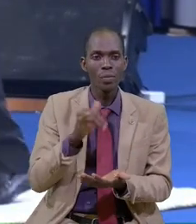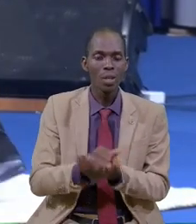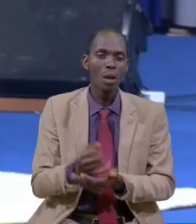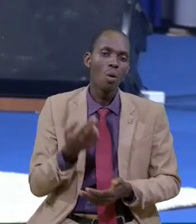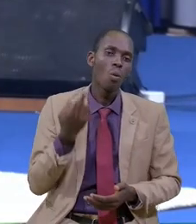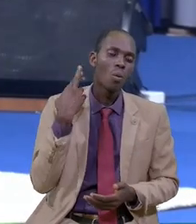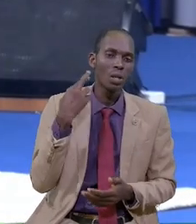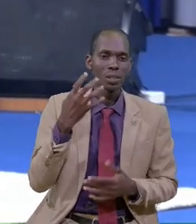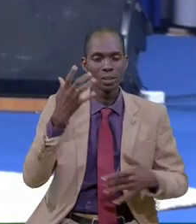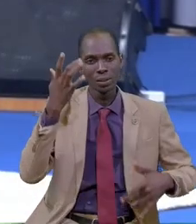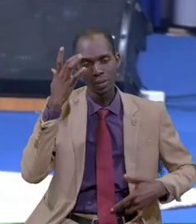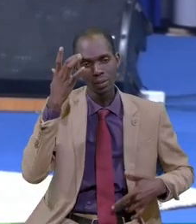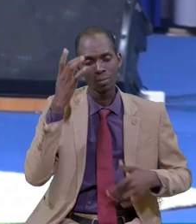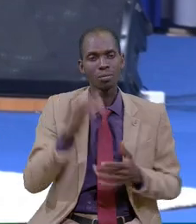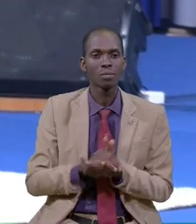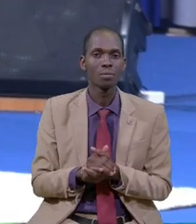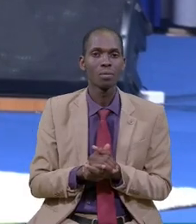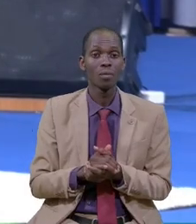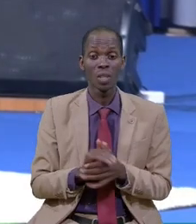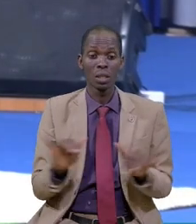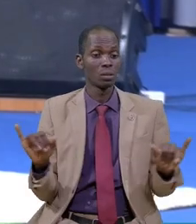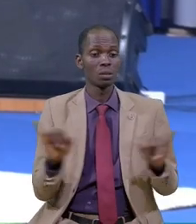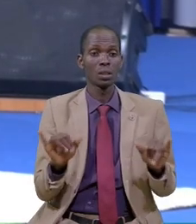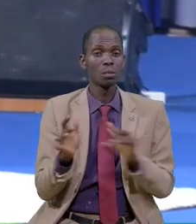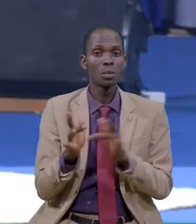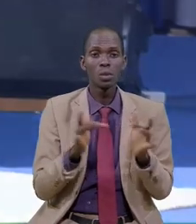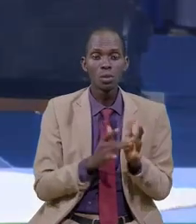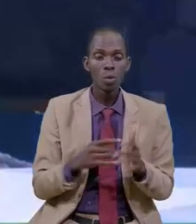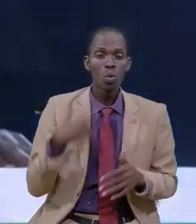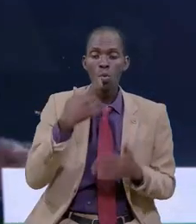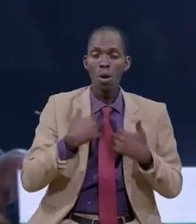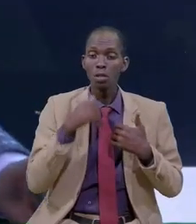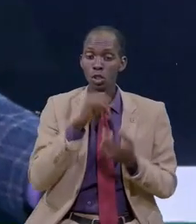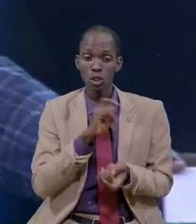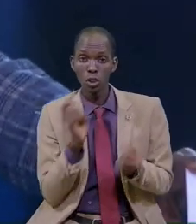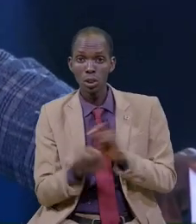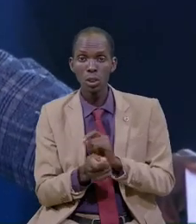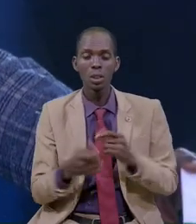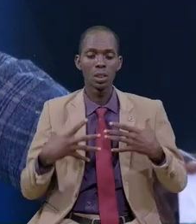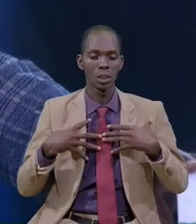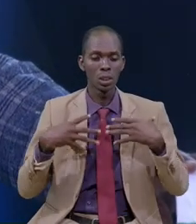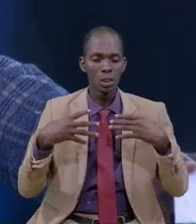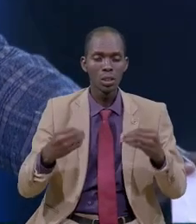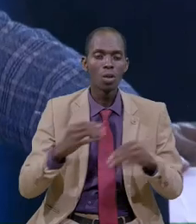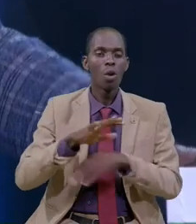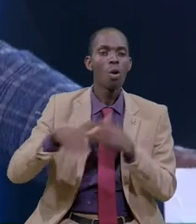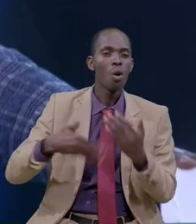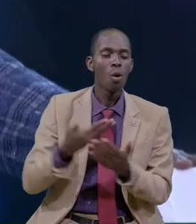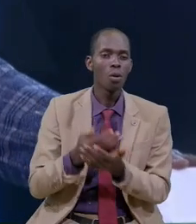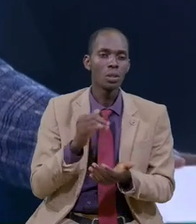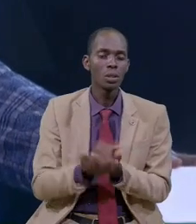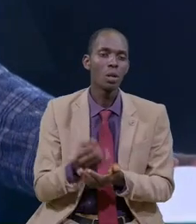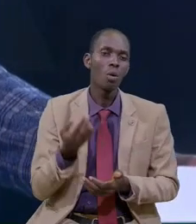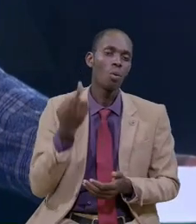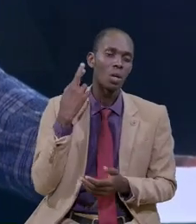tous les malades. The same Jesus who had not changed, he healed all. Le même Jésus n'a pas changé,